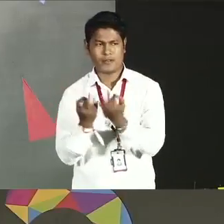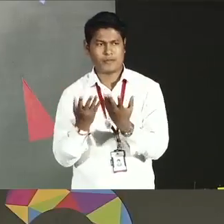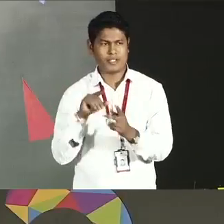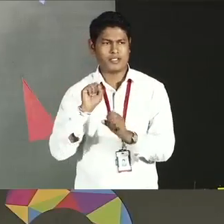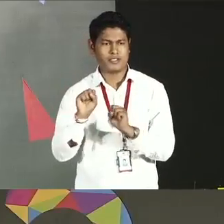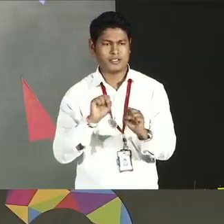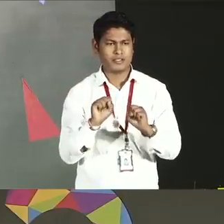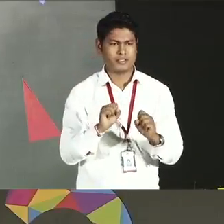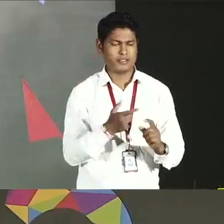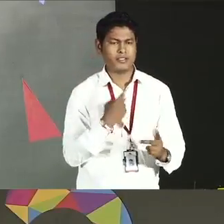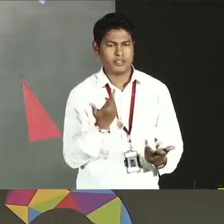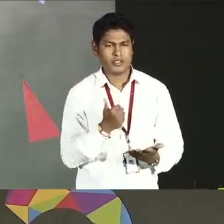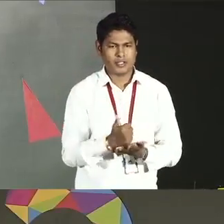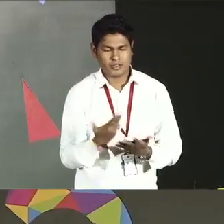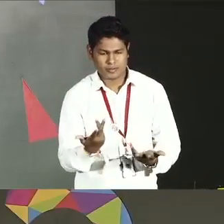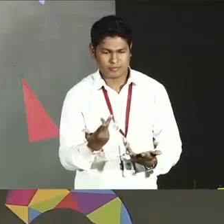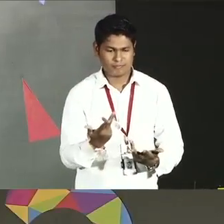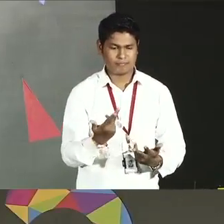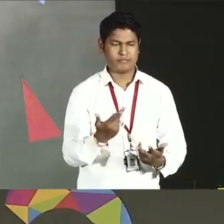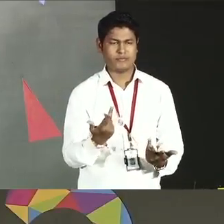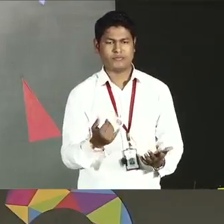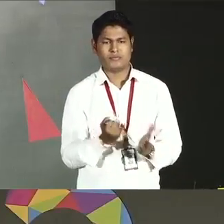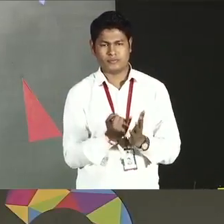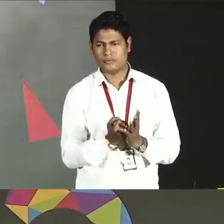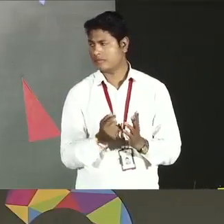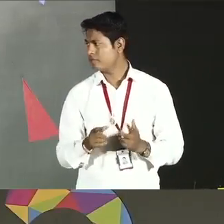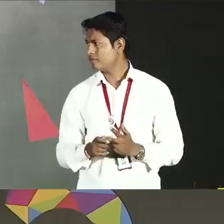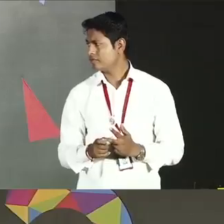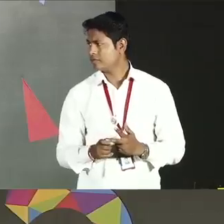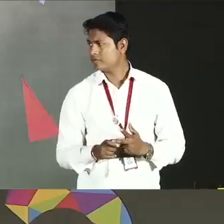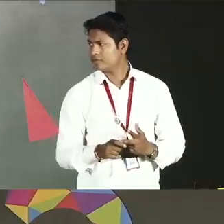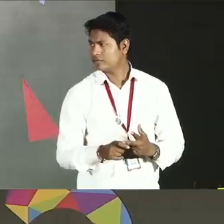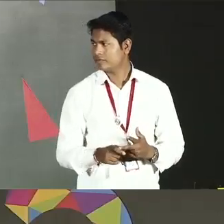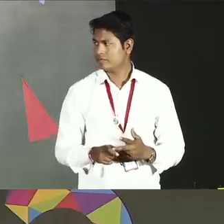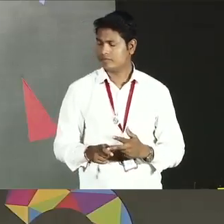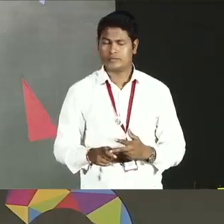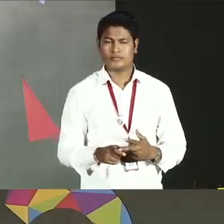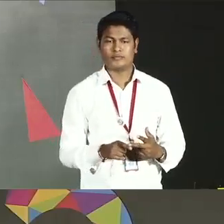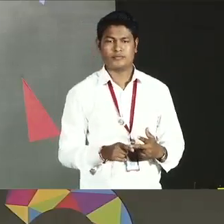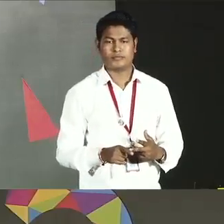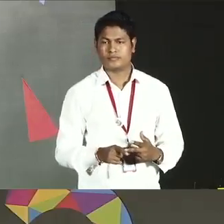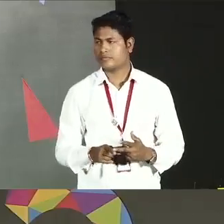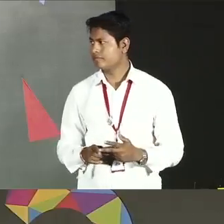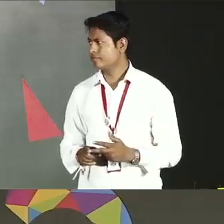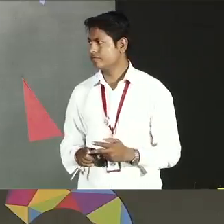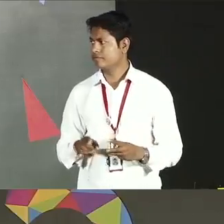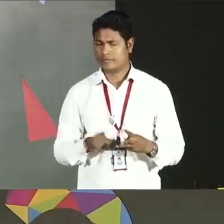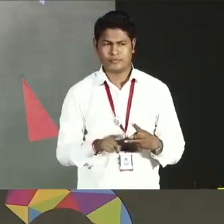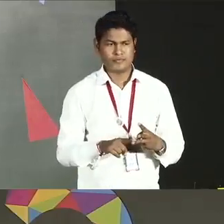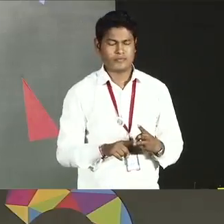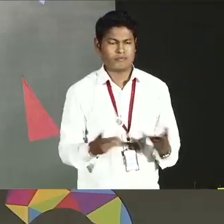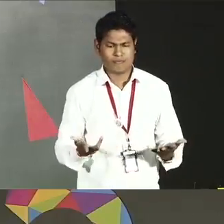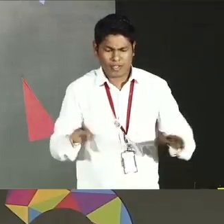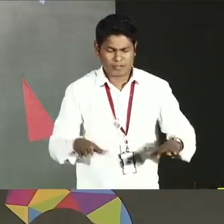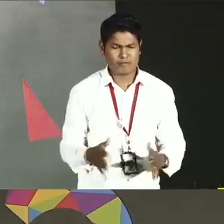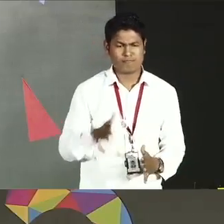is early expression of parental concern. It is more indicative than what your doctor says when you go in. It's more